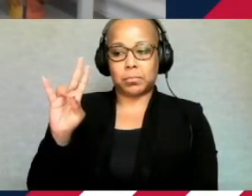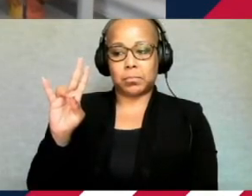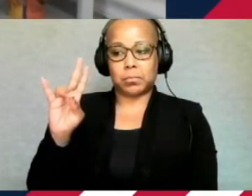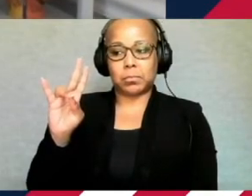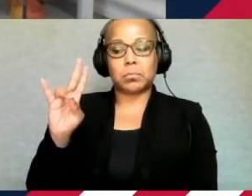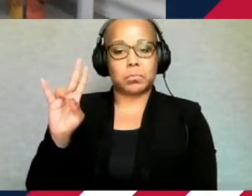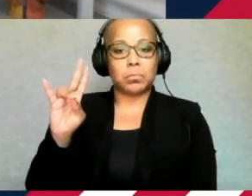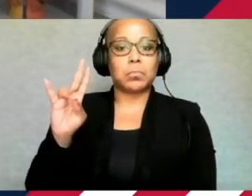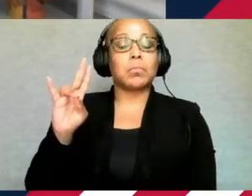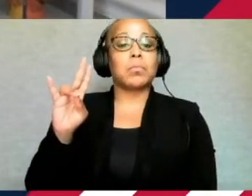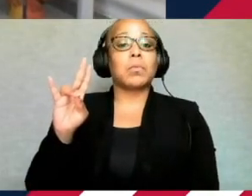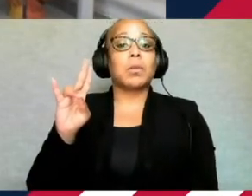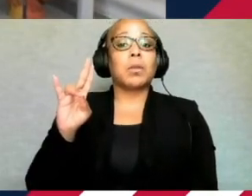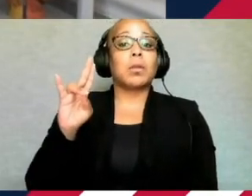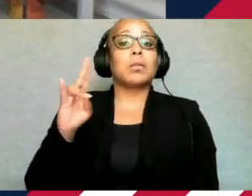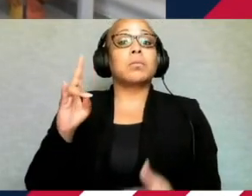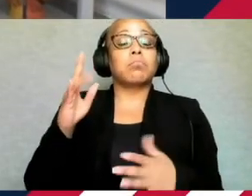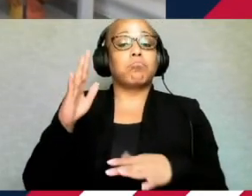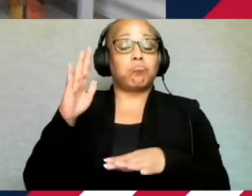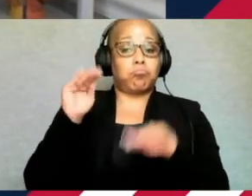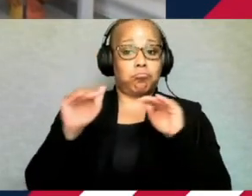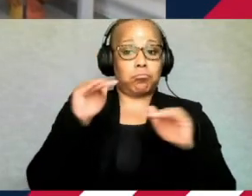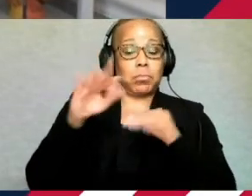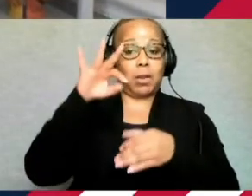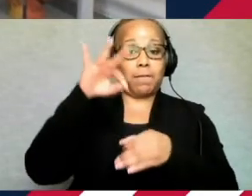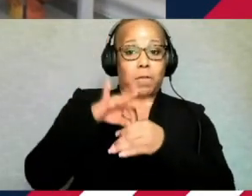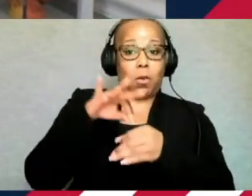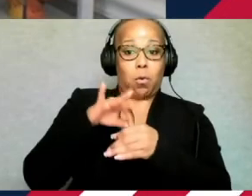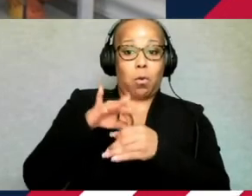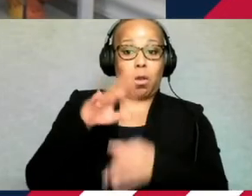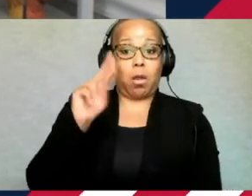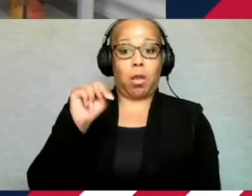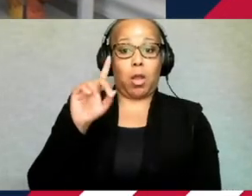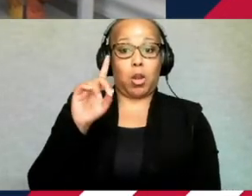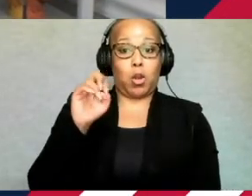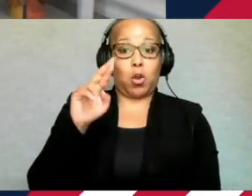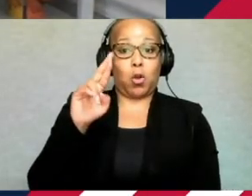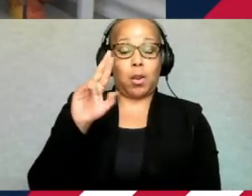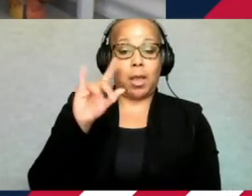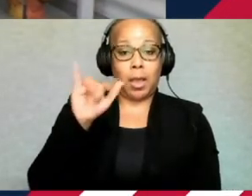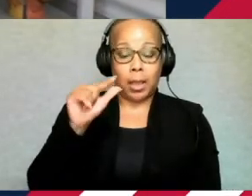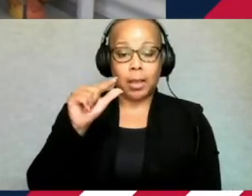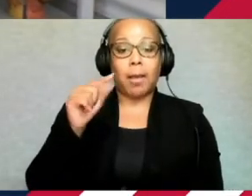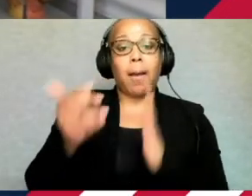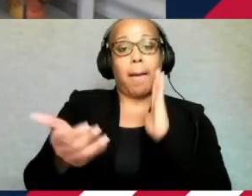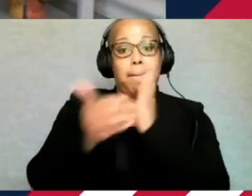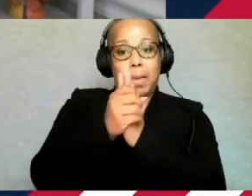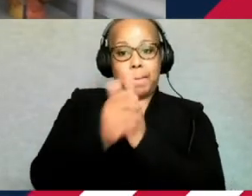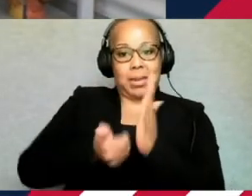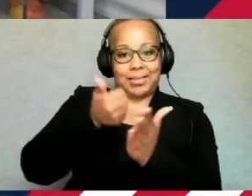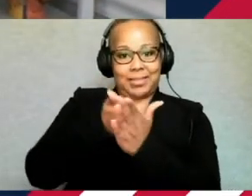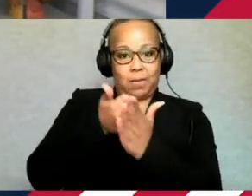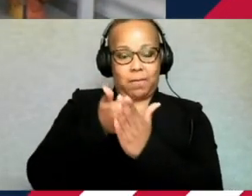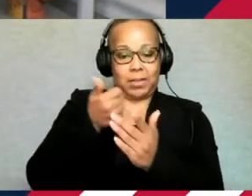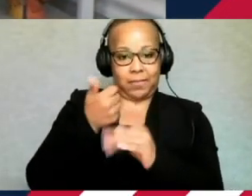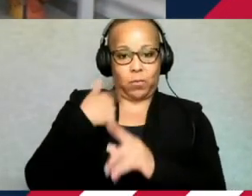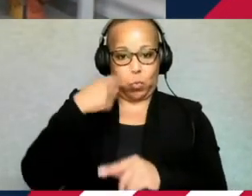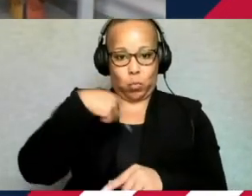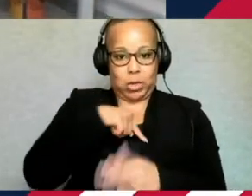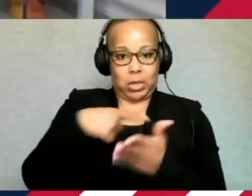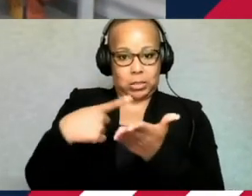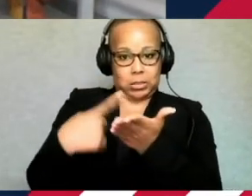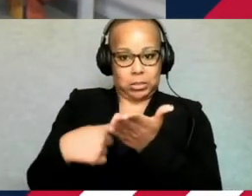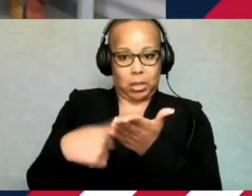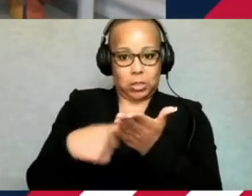We're calling for a vote on the underlying amendment itself that we had discussed in